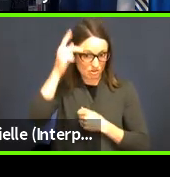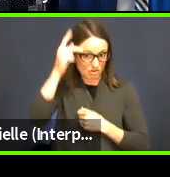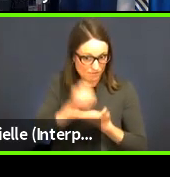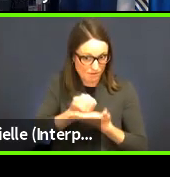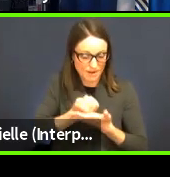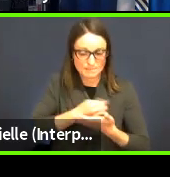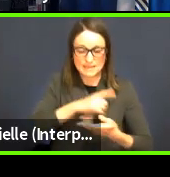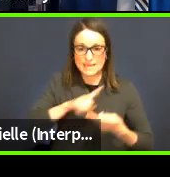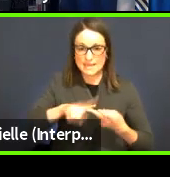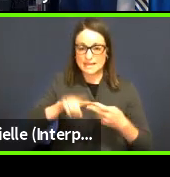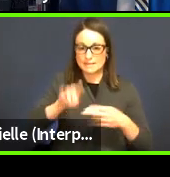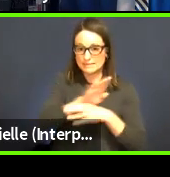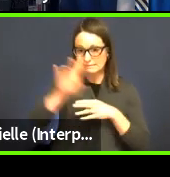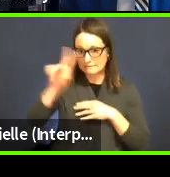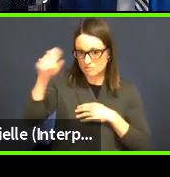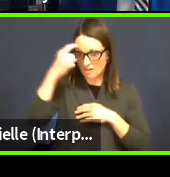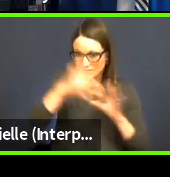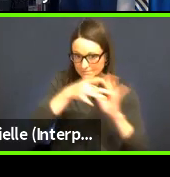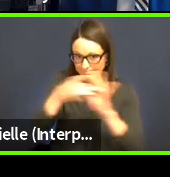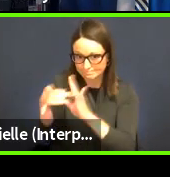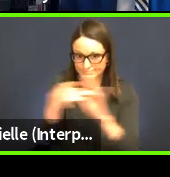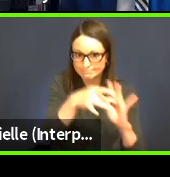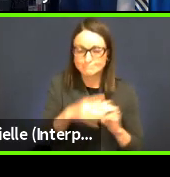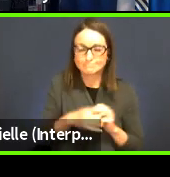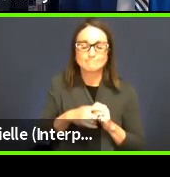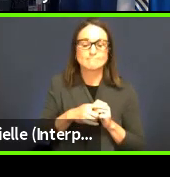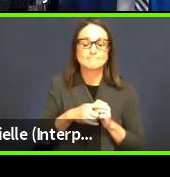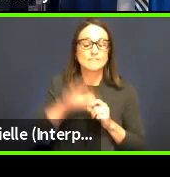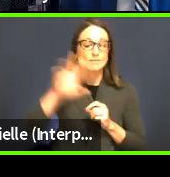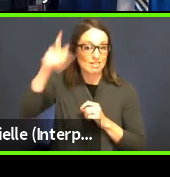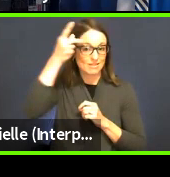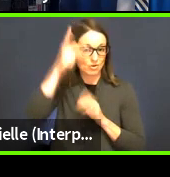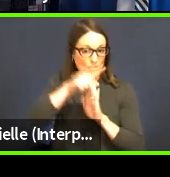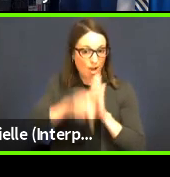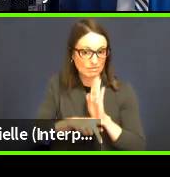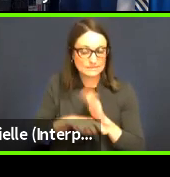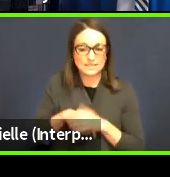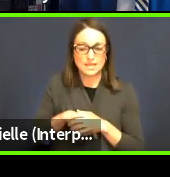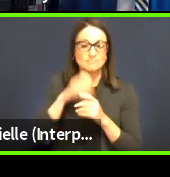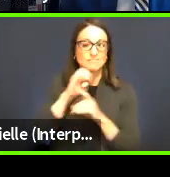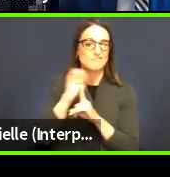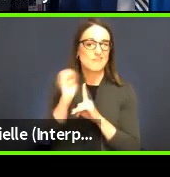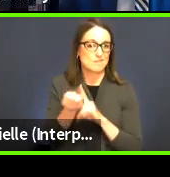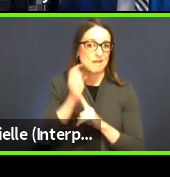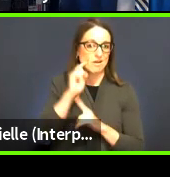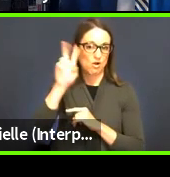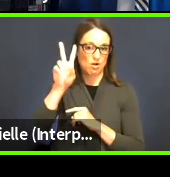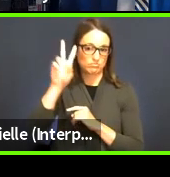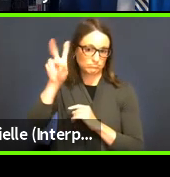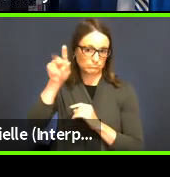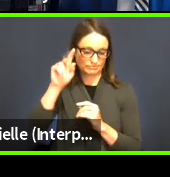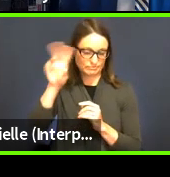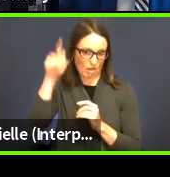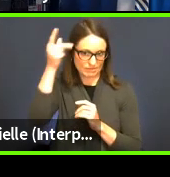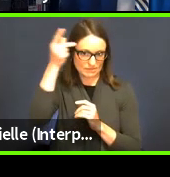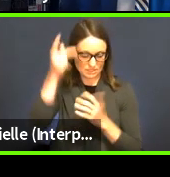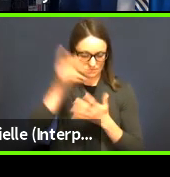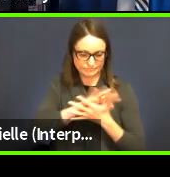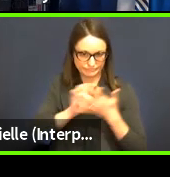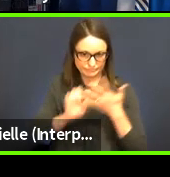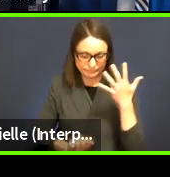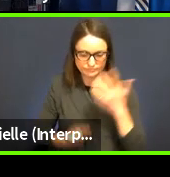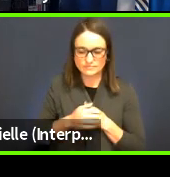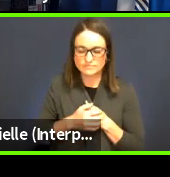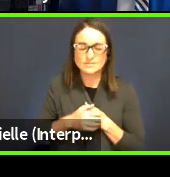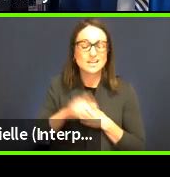relations, political policy, and environmental politics. His teaching has been recognized with numerous